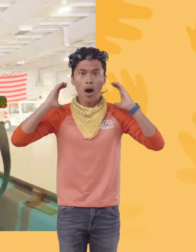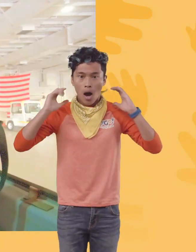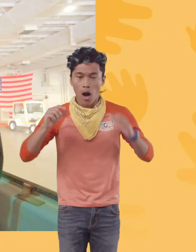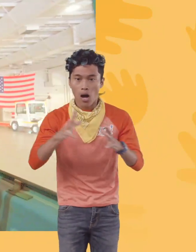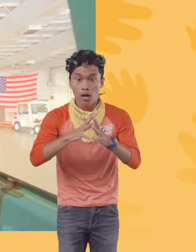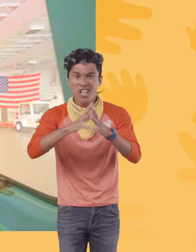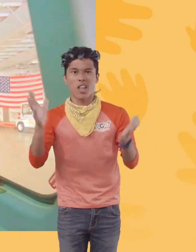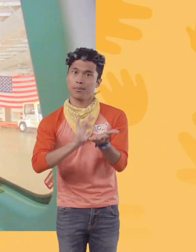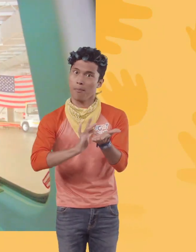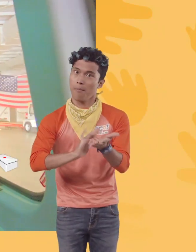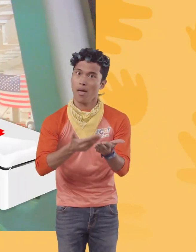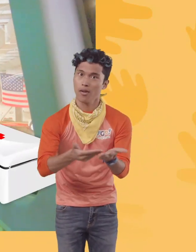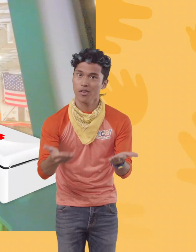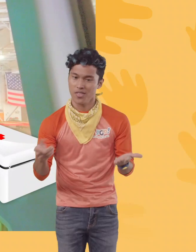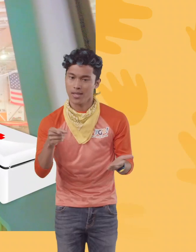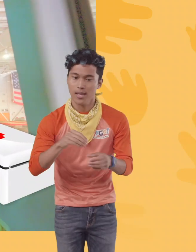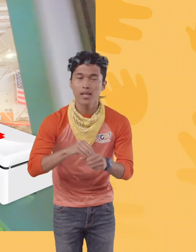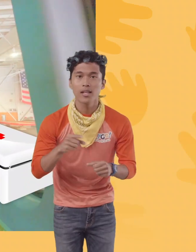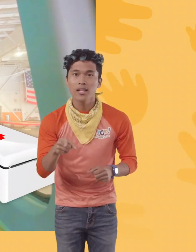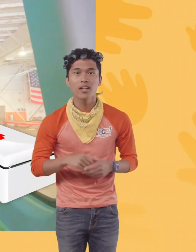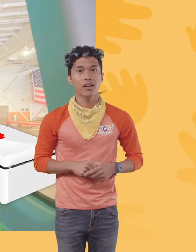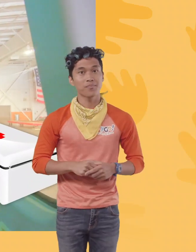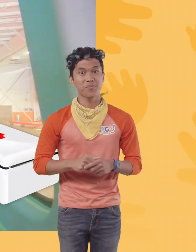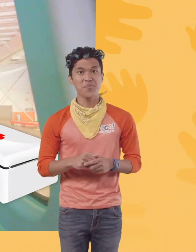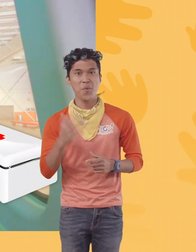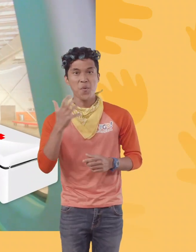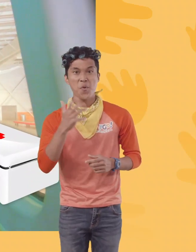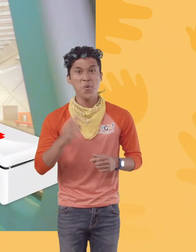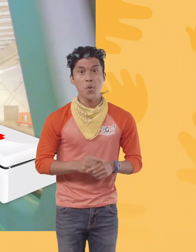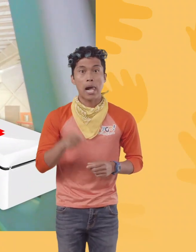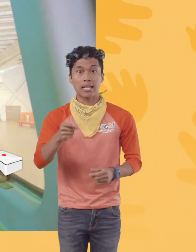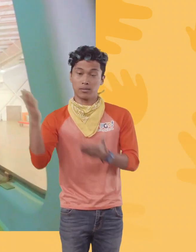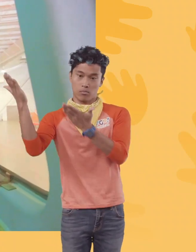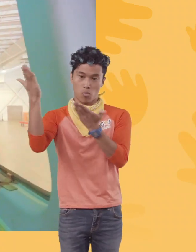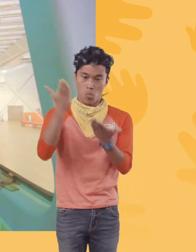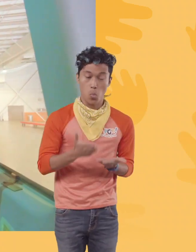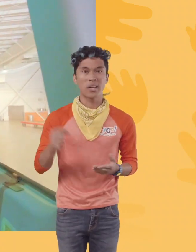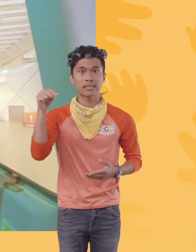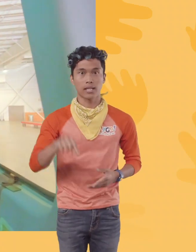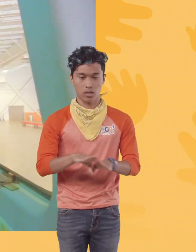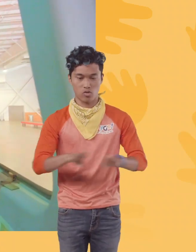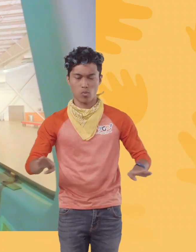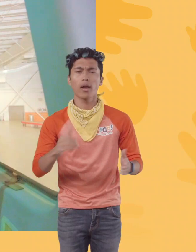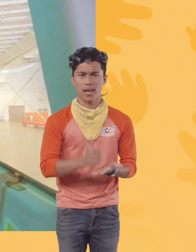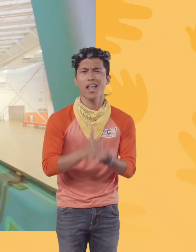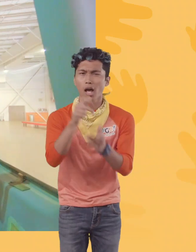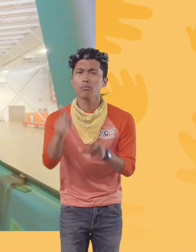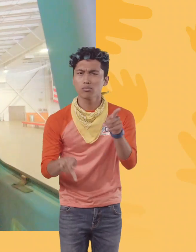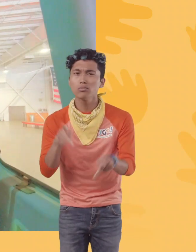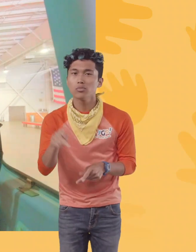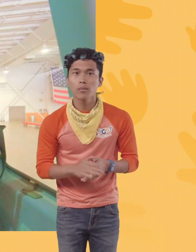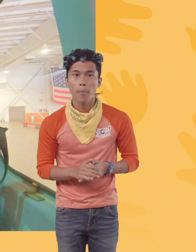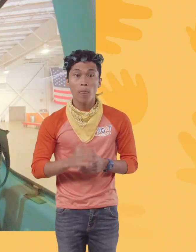of medical supplies in here. Whoa. This is what they take down to the ground to help people. Ooh, look at